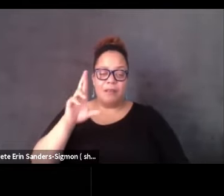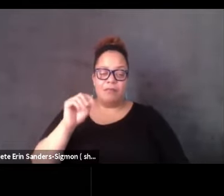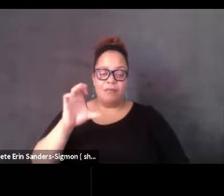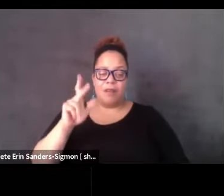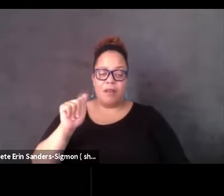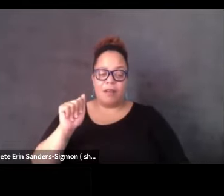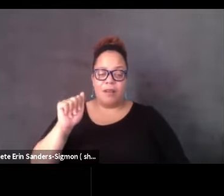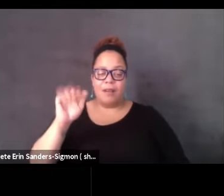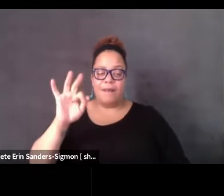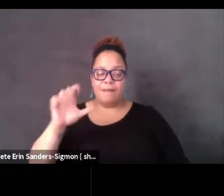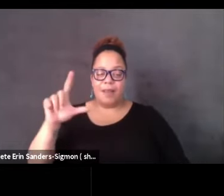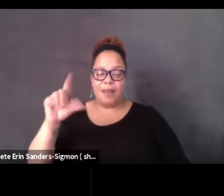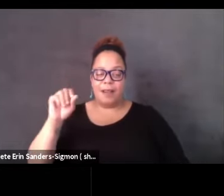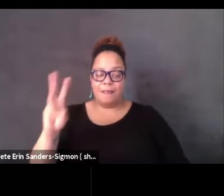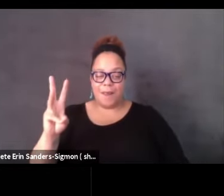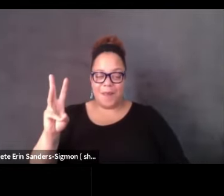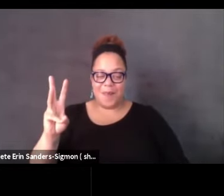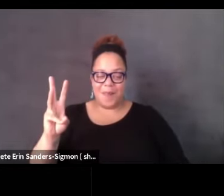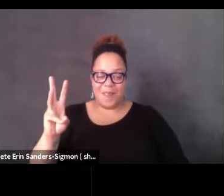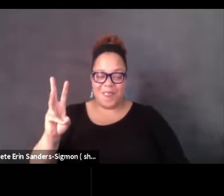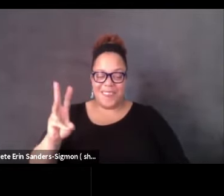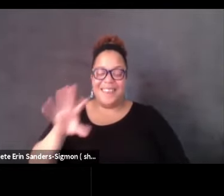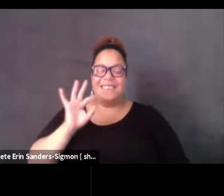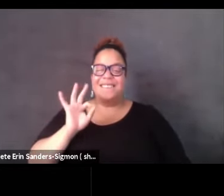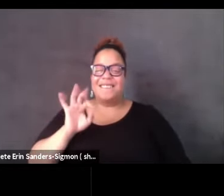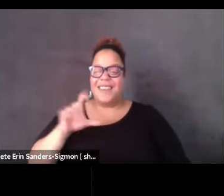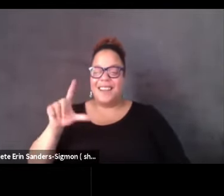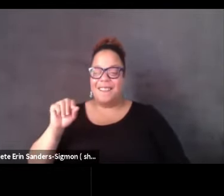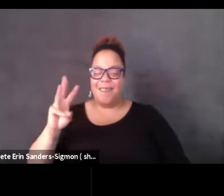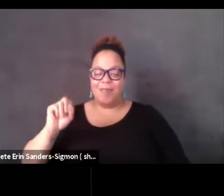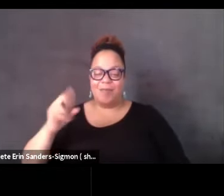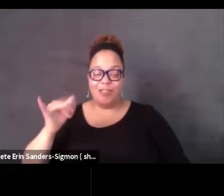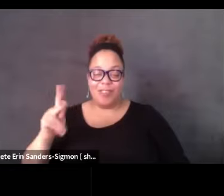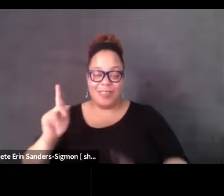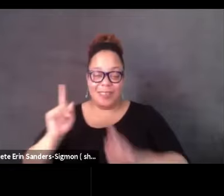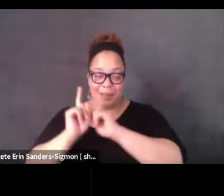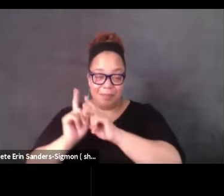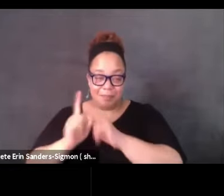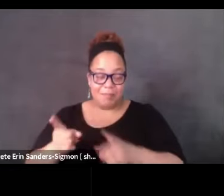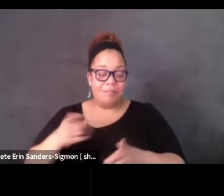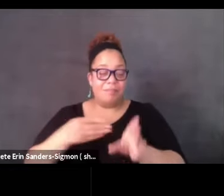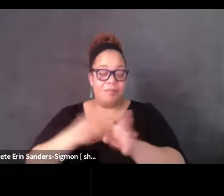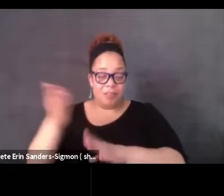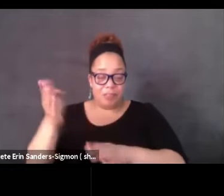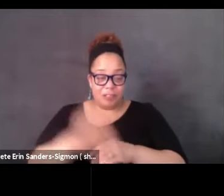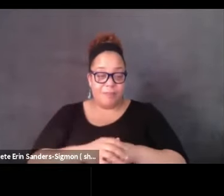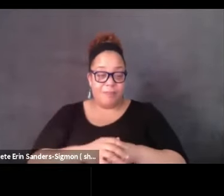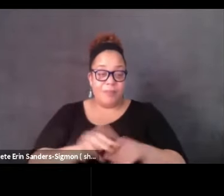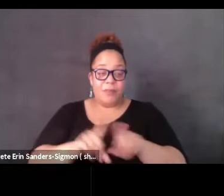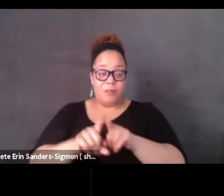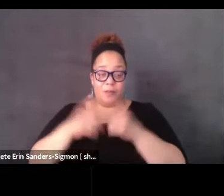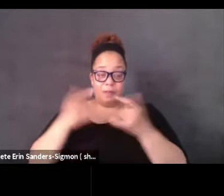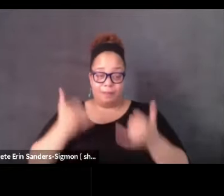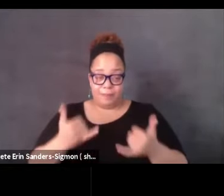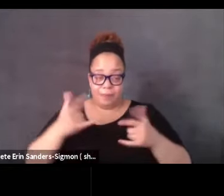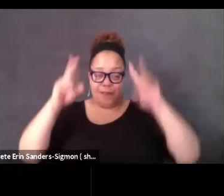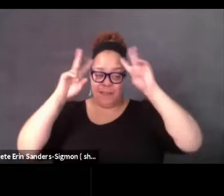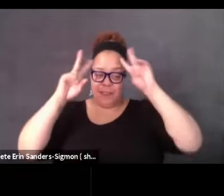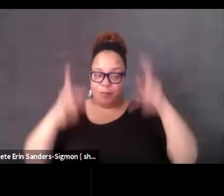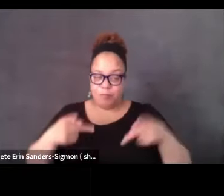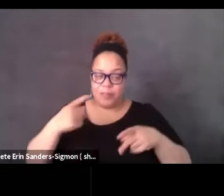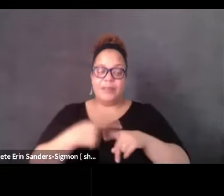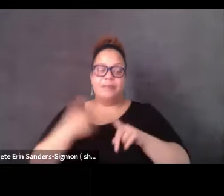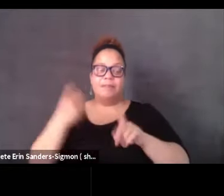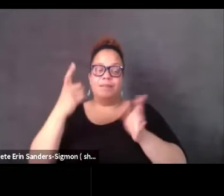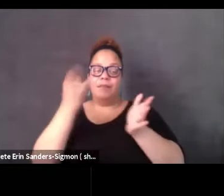successful artistic career, Bamuthi also proudly serves as the Vice President and Artistic Director of Social Impact at the